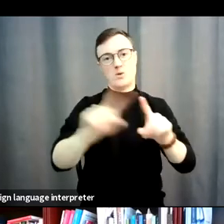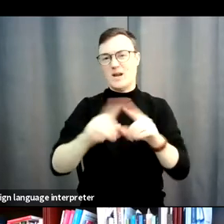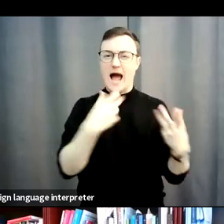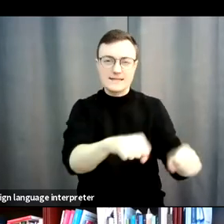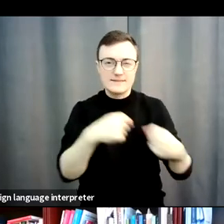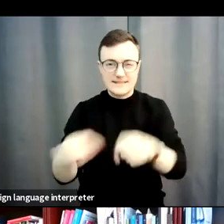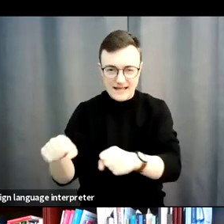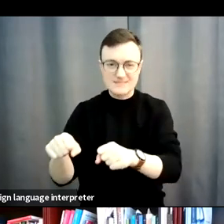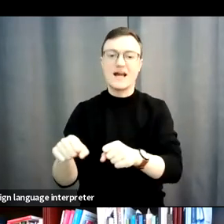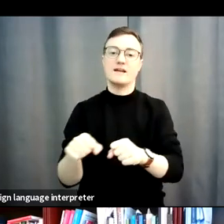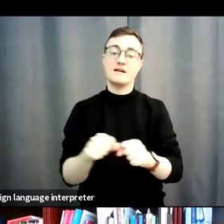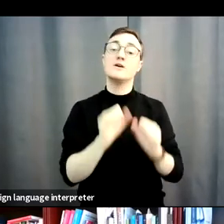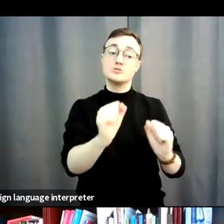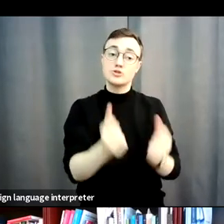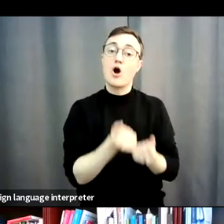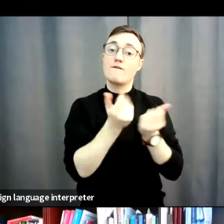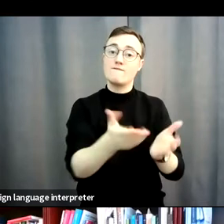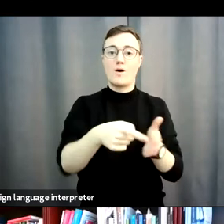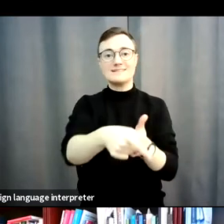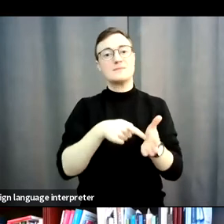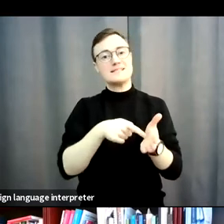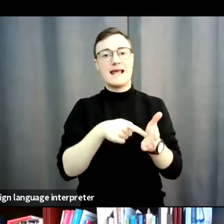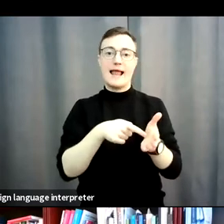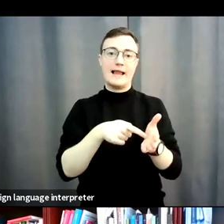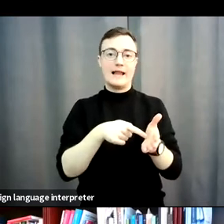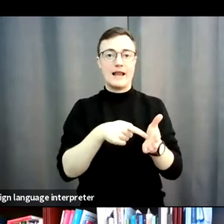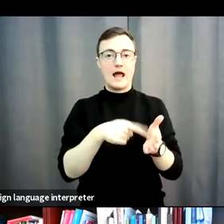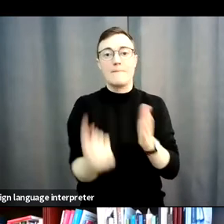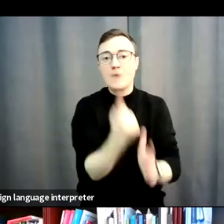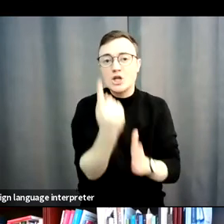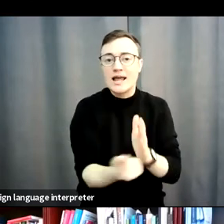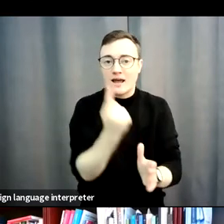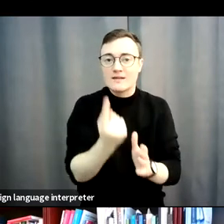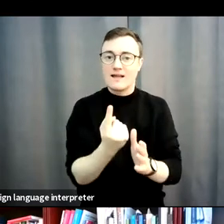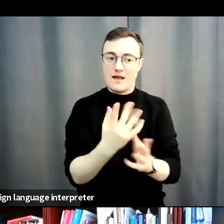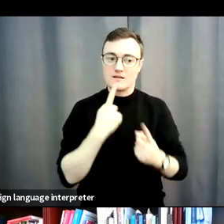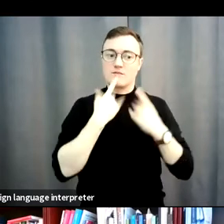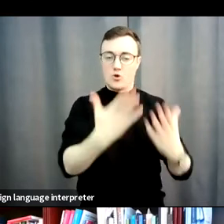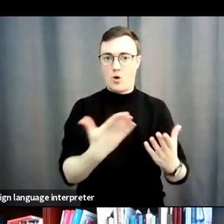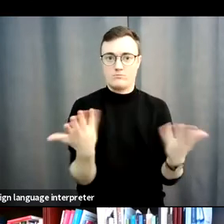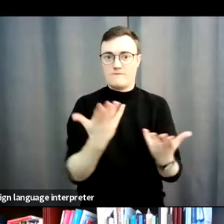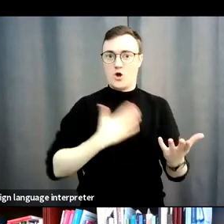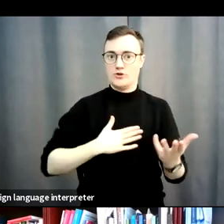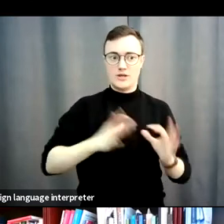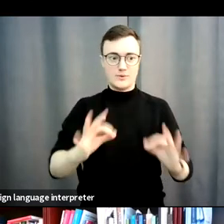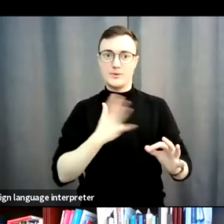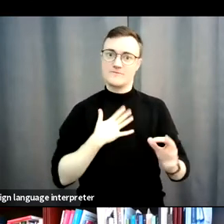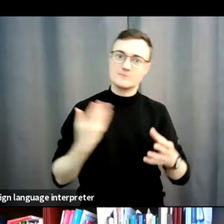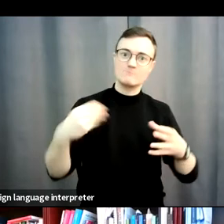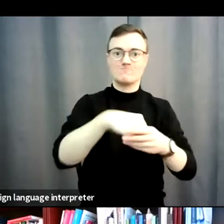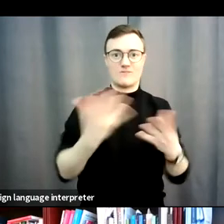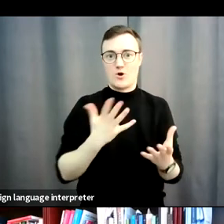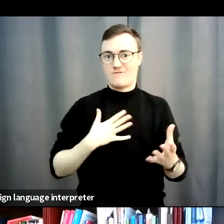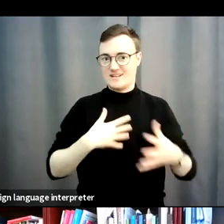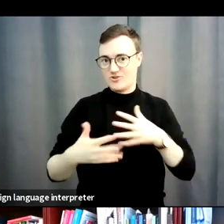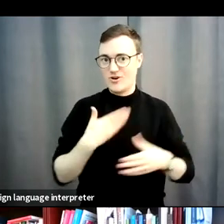processes should be provided with particular opportunities to express their wishes. So this shows us all the time